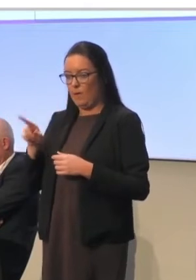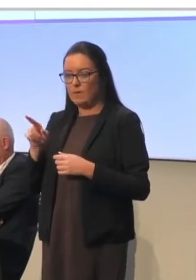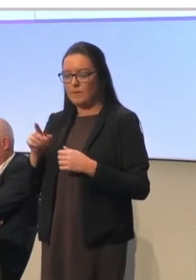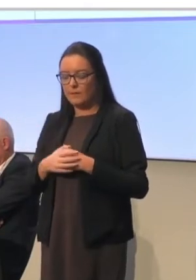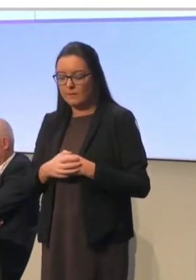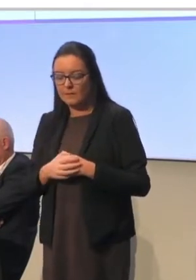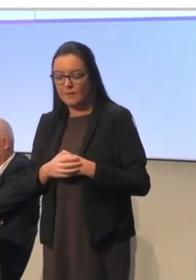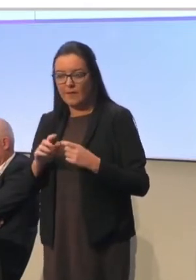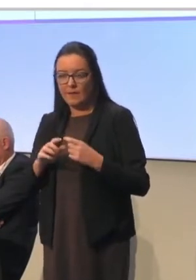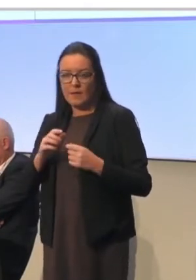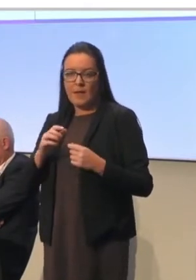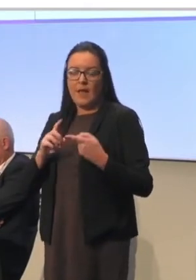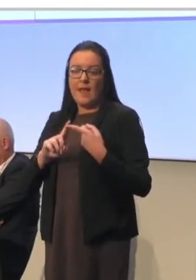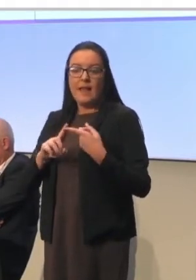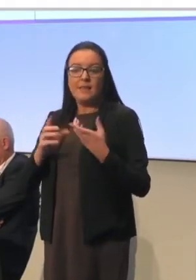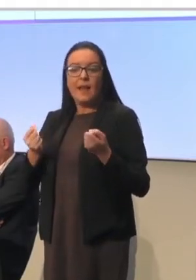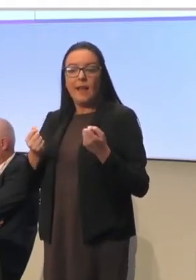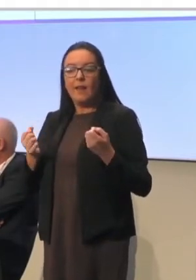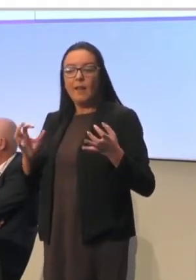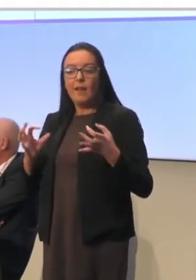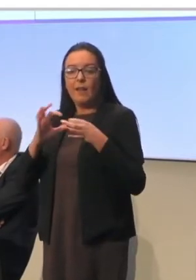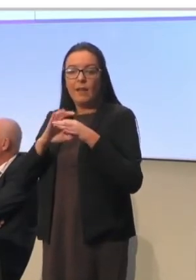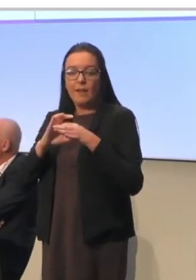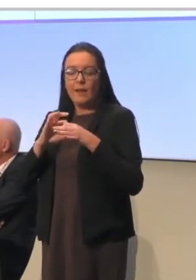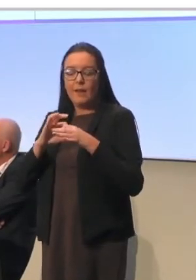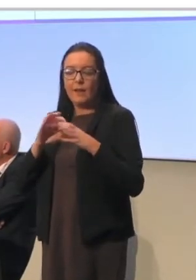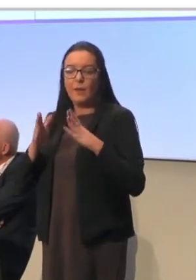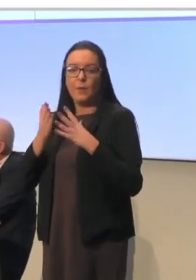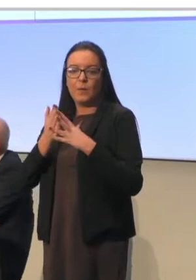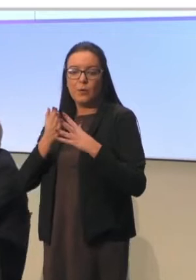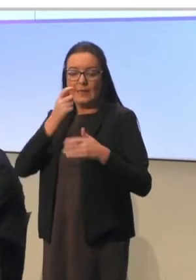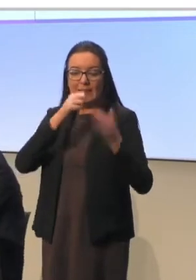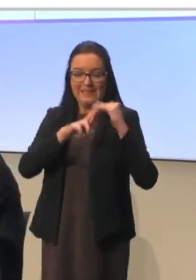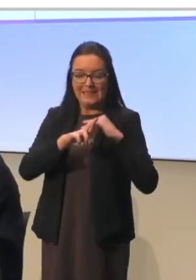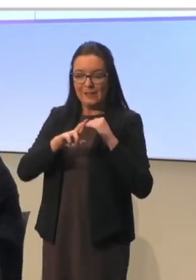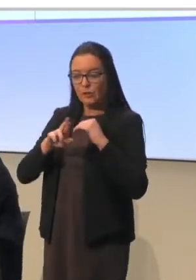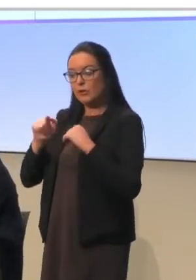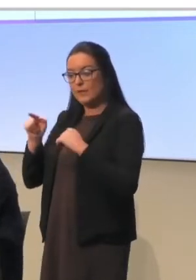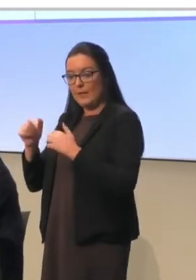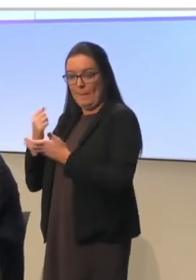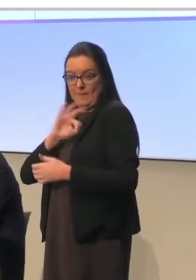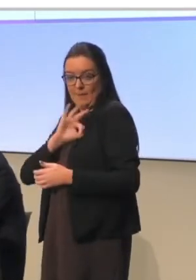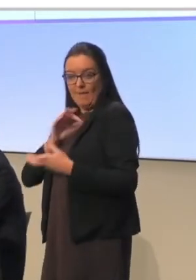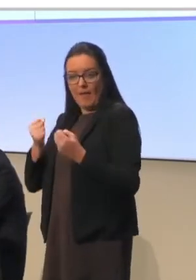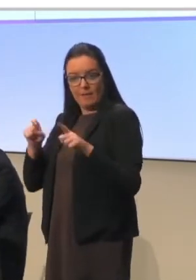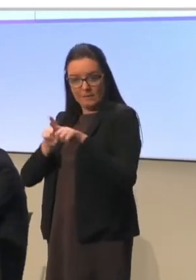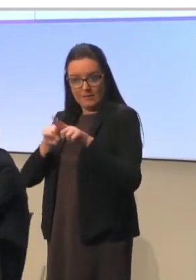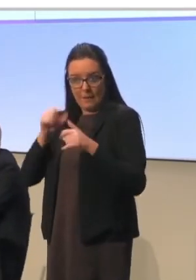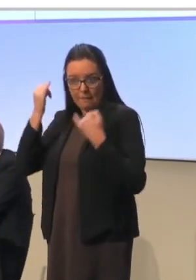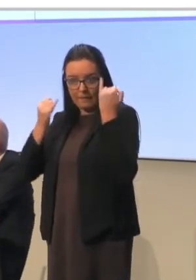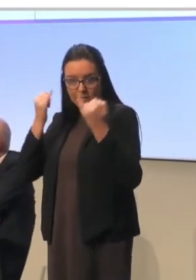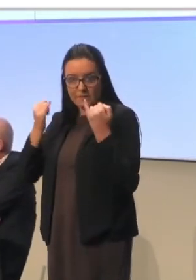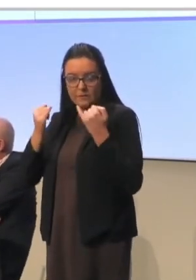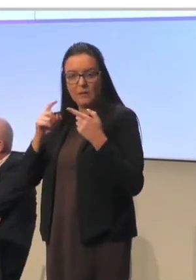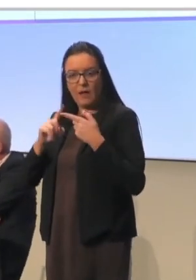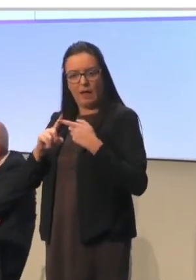And then there was a link between people's agreement with their teachers and themselves having the same ideas about what they do after school, and general